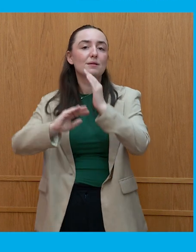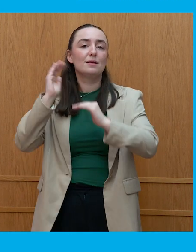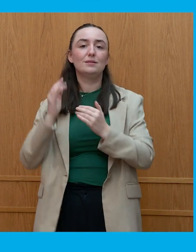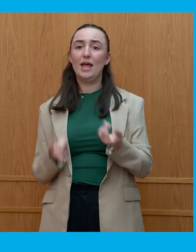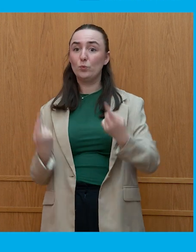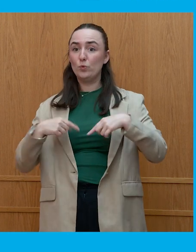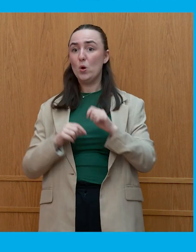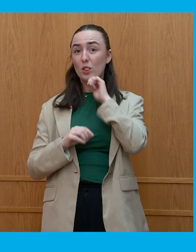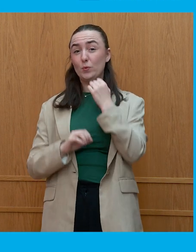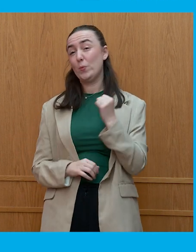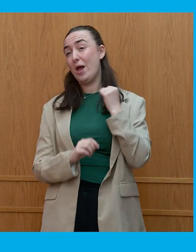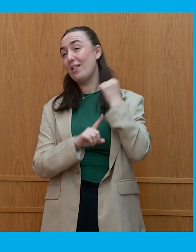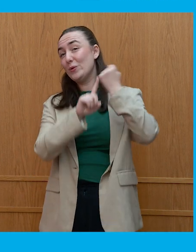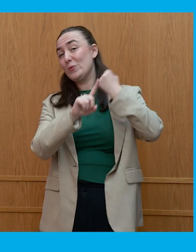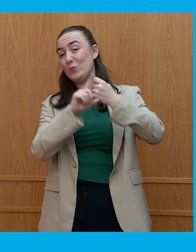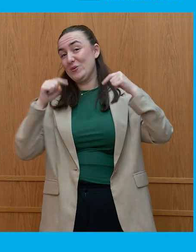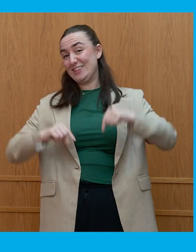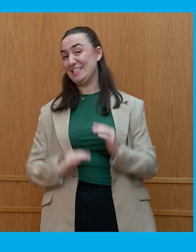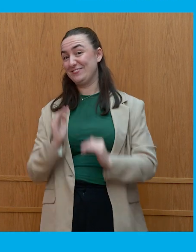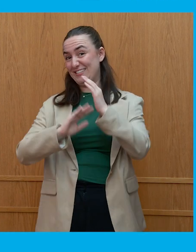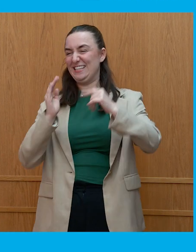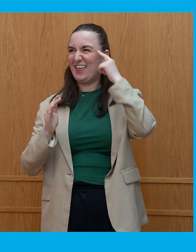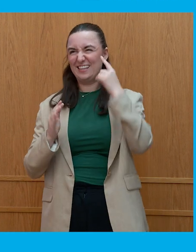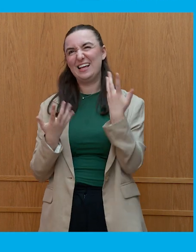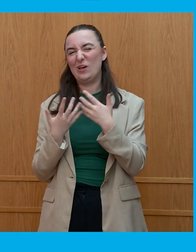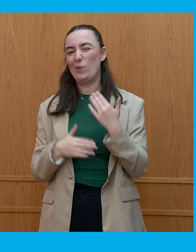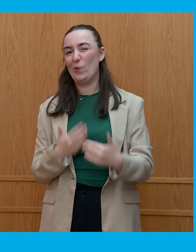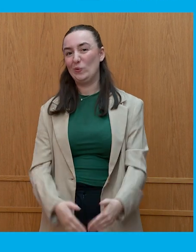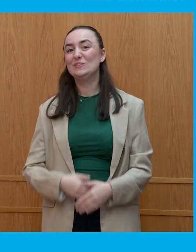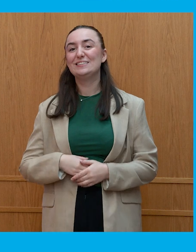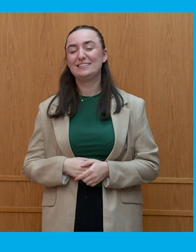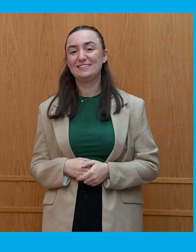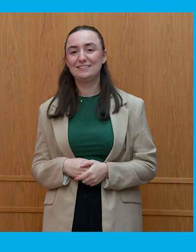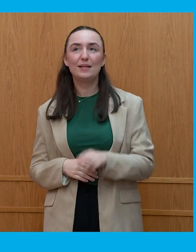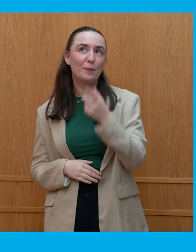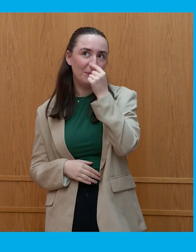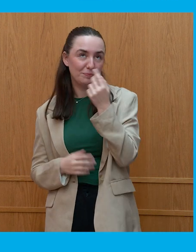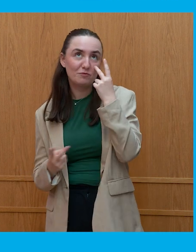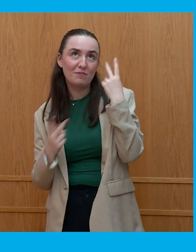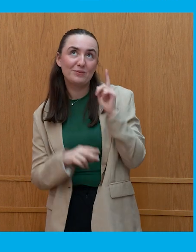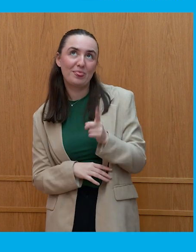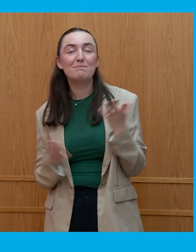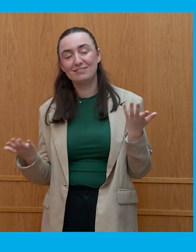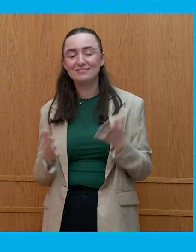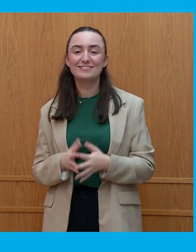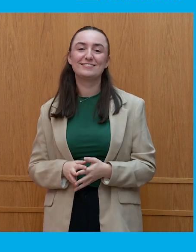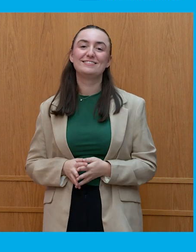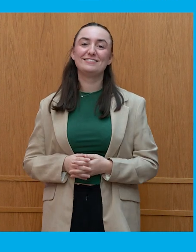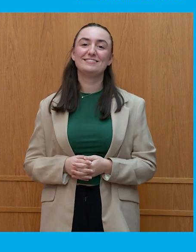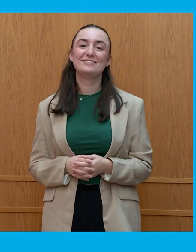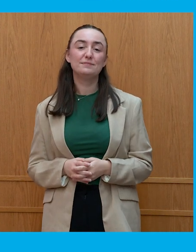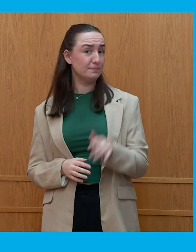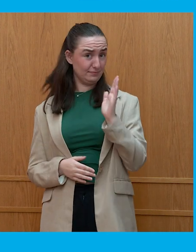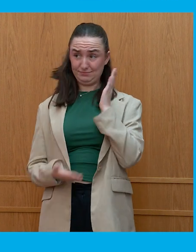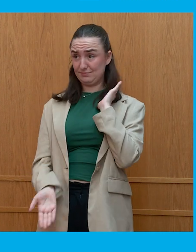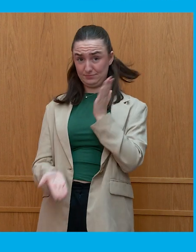it. But maybe that's how these things go. I'm sure, Benedetta, you'd reflect on that too. But absolutely. I